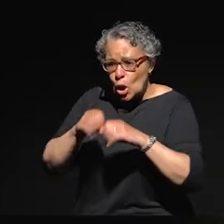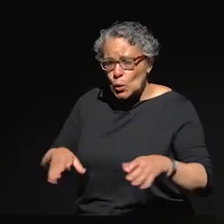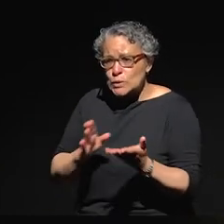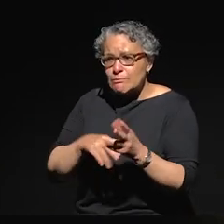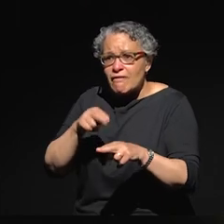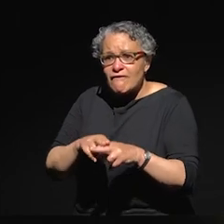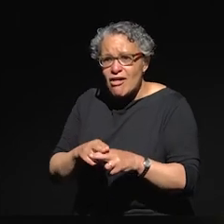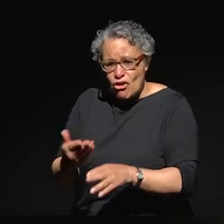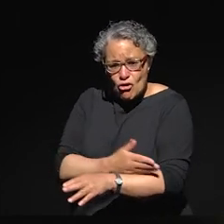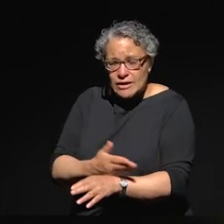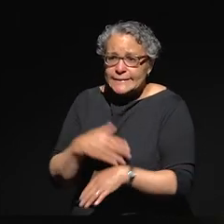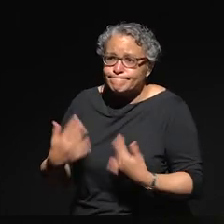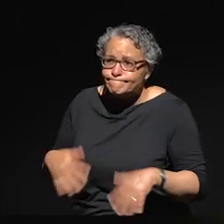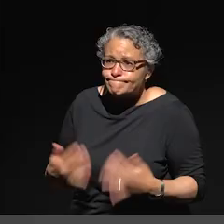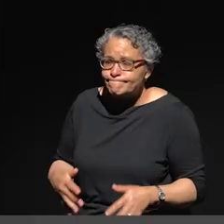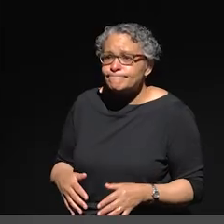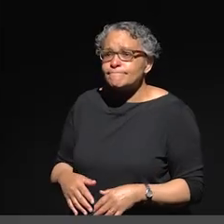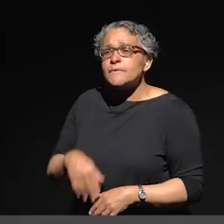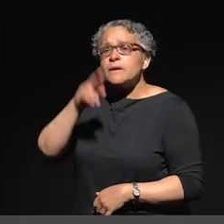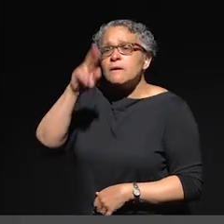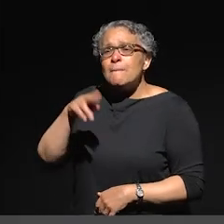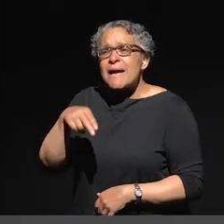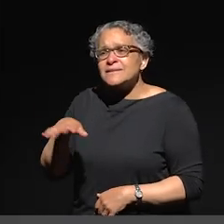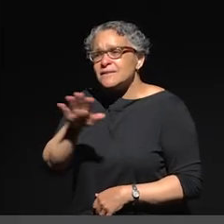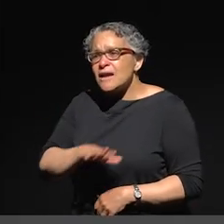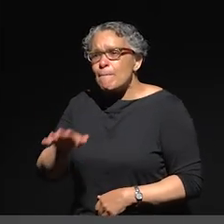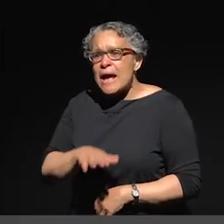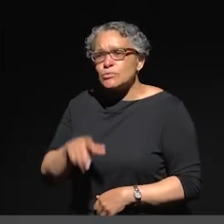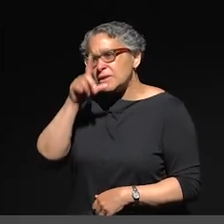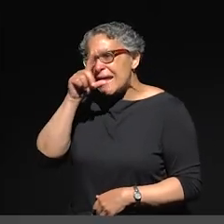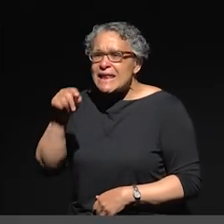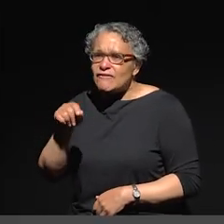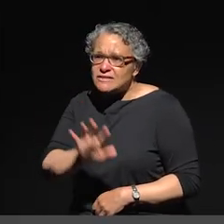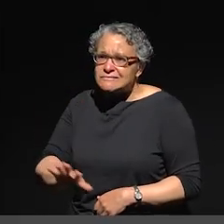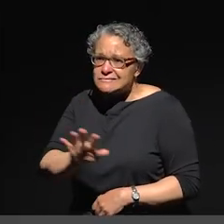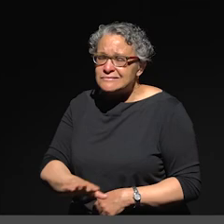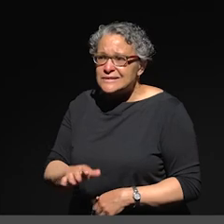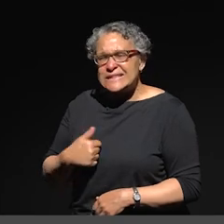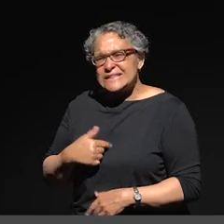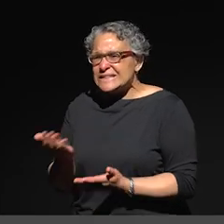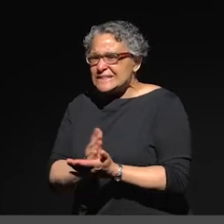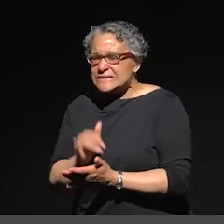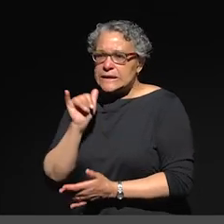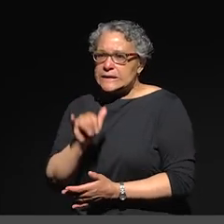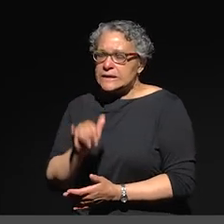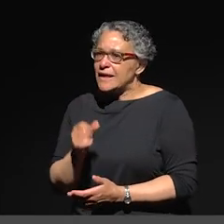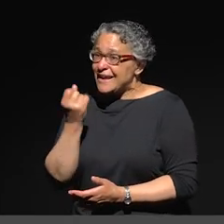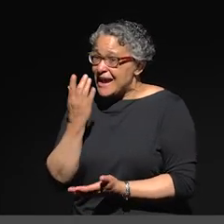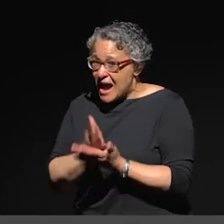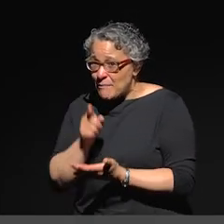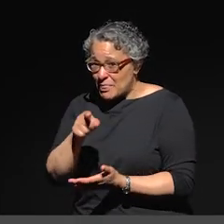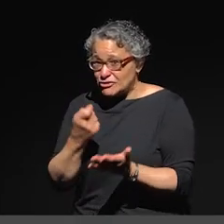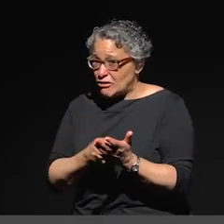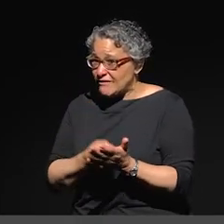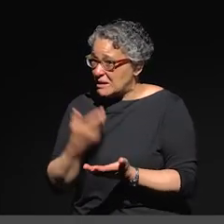this drawing of him around that age. Well, suppose a drawing of him. I actually doubt that it's him. I mean, this is we